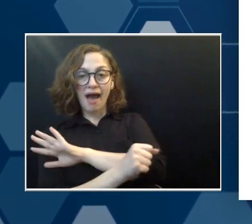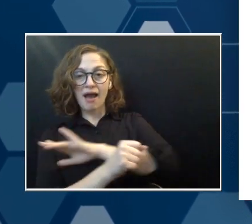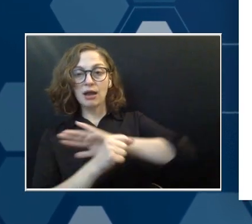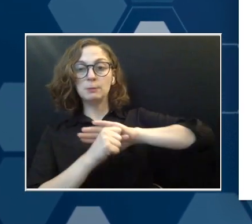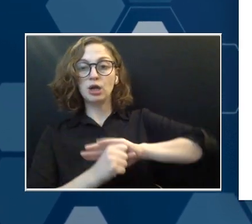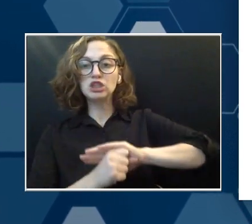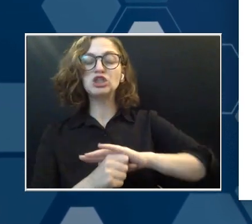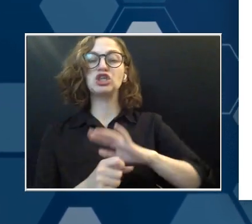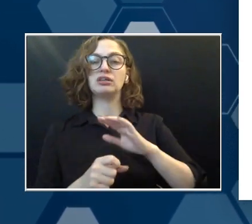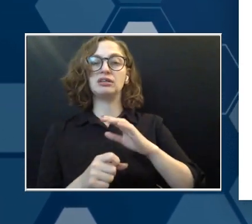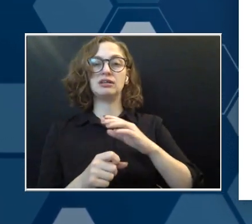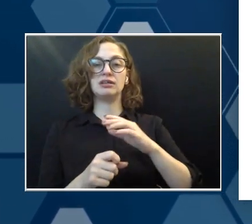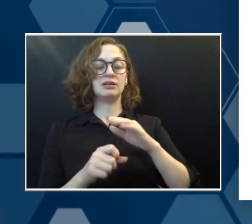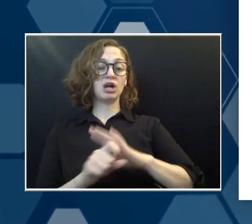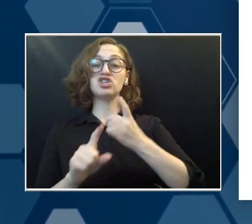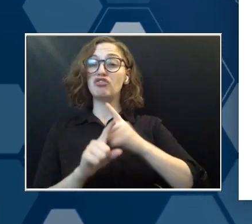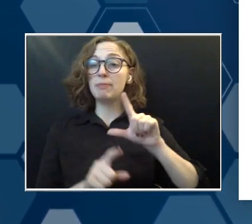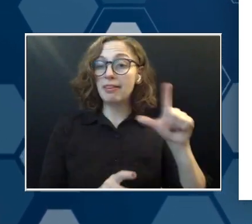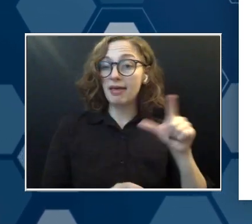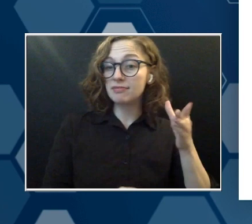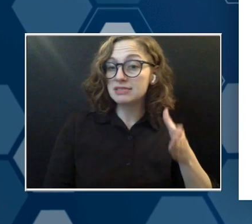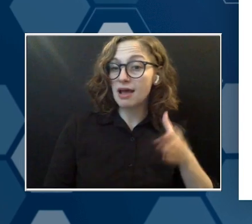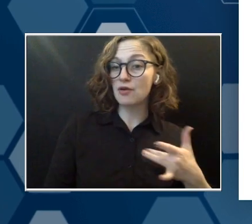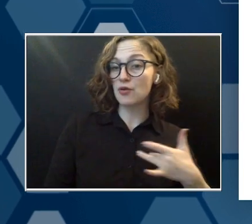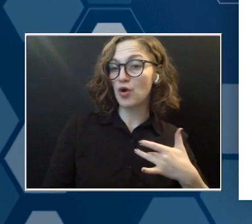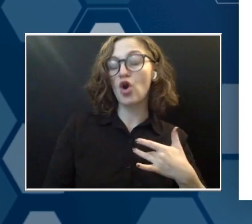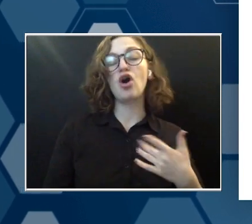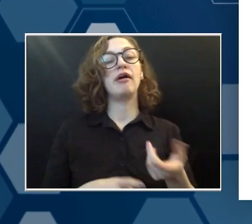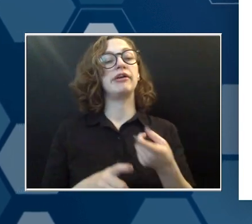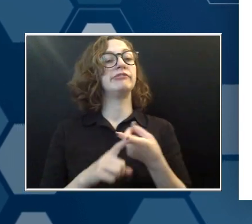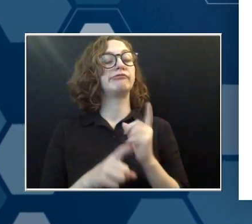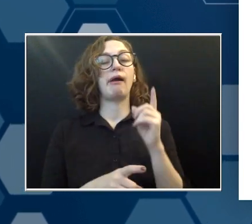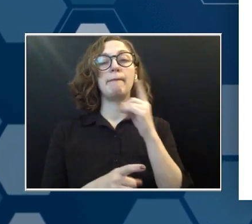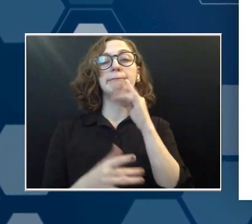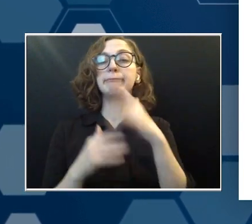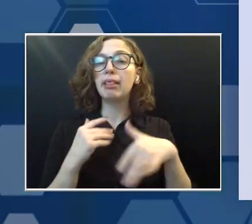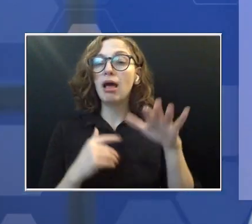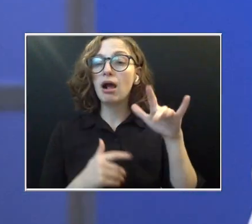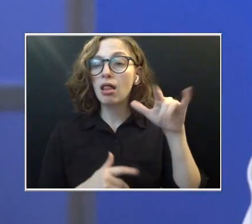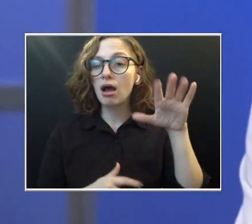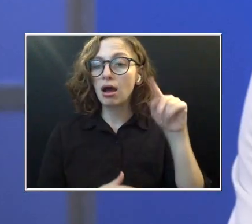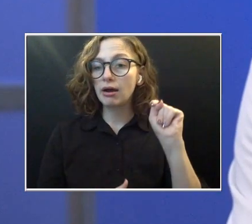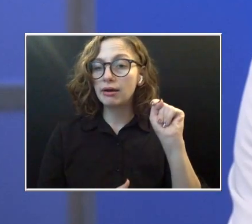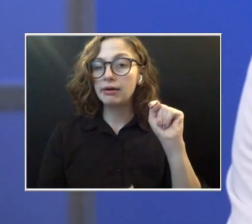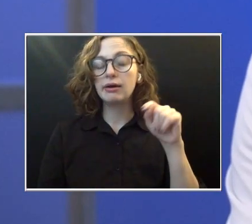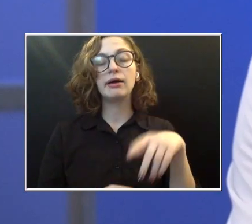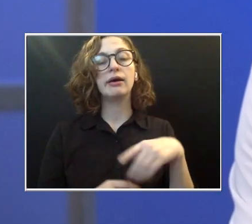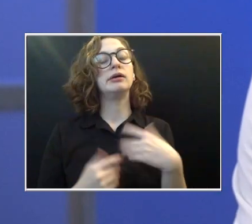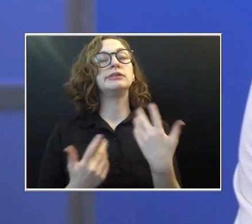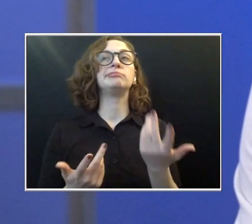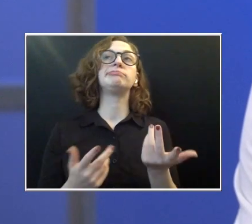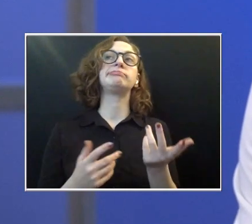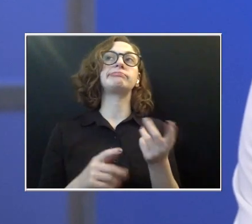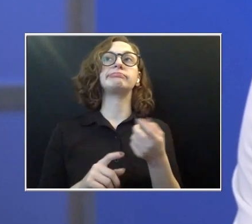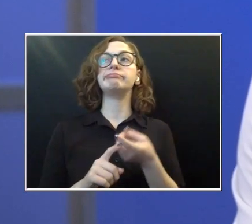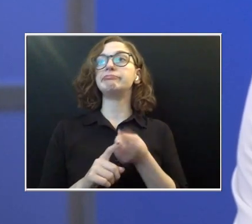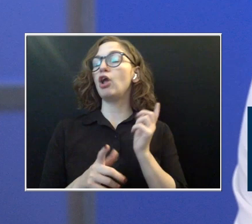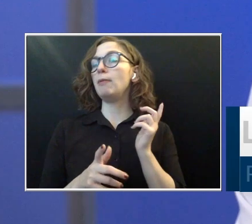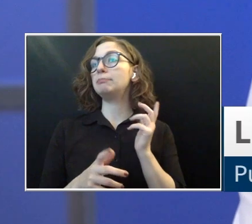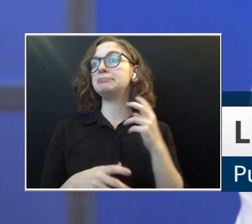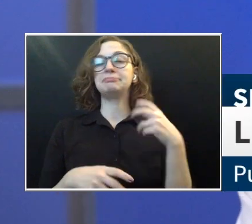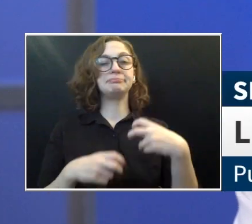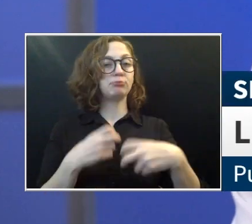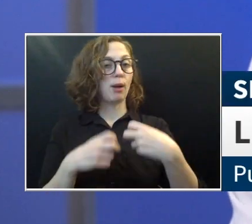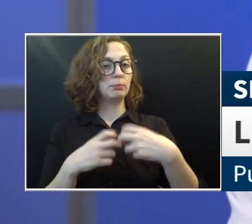can come because of blood clots that travel to the lungs. It can come because of problems and changes to the